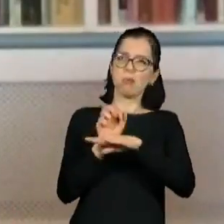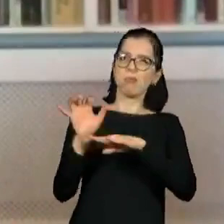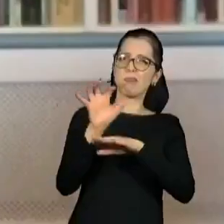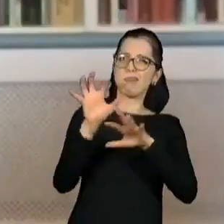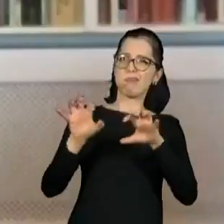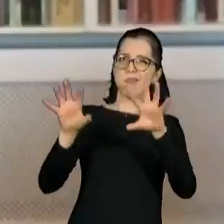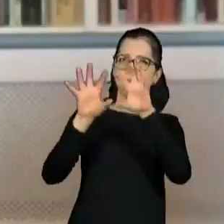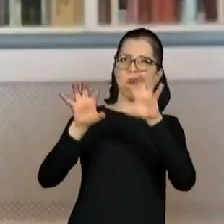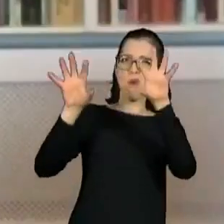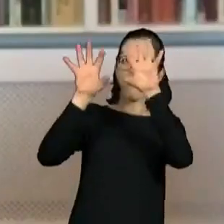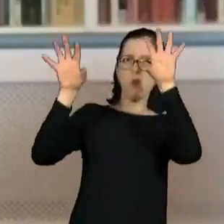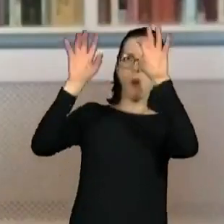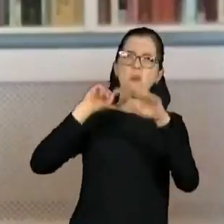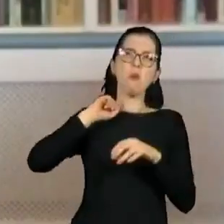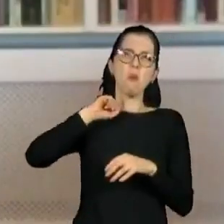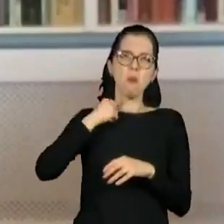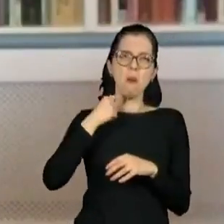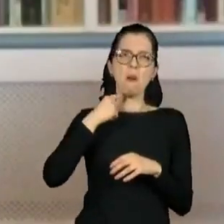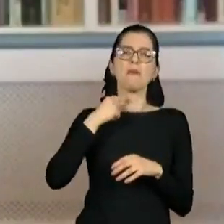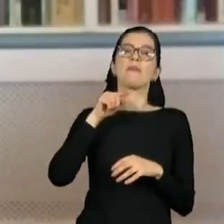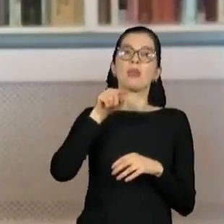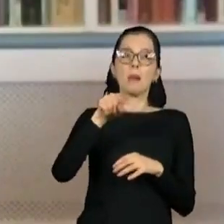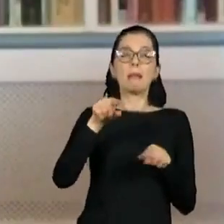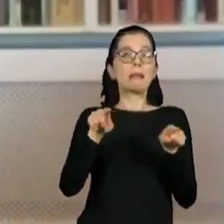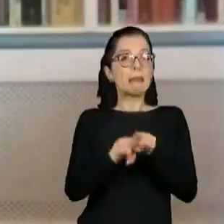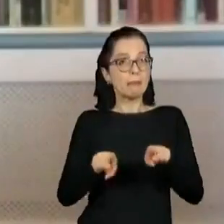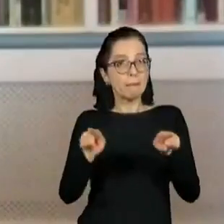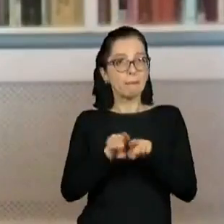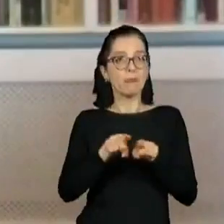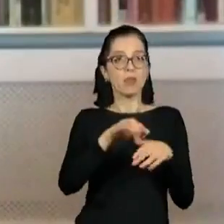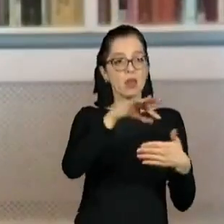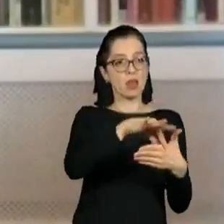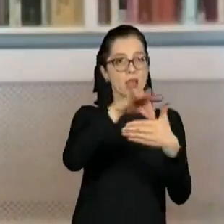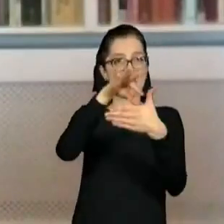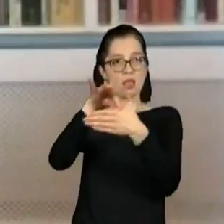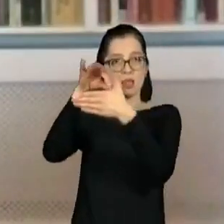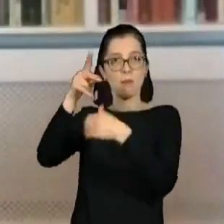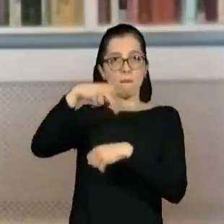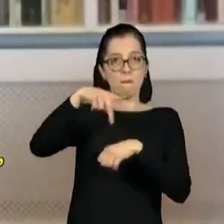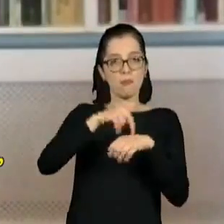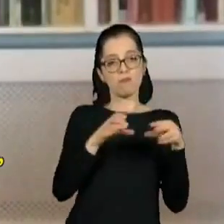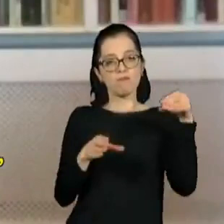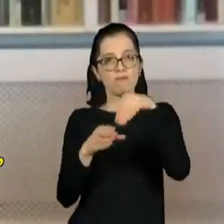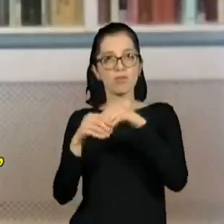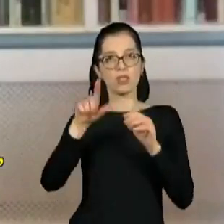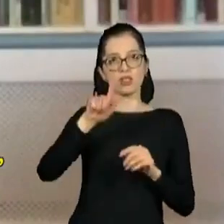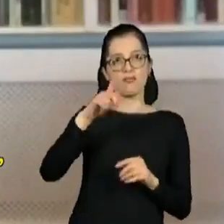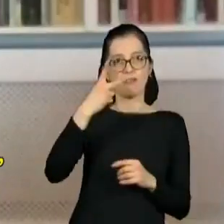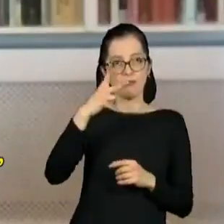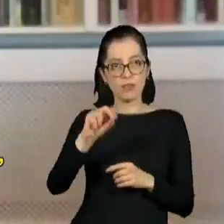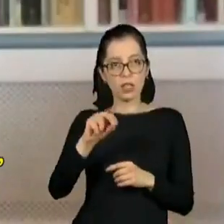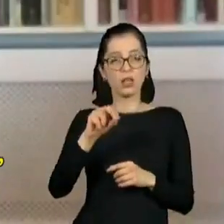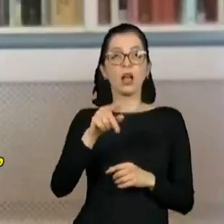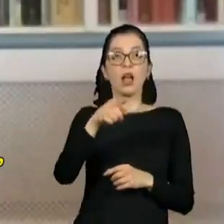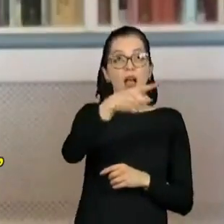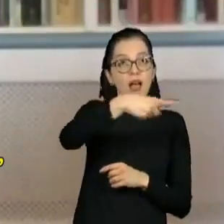big emitters are the historic emitters, but also the large emerging countries, the G20. If they